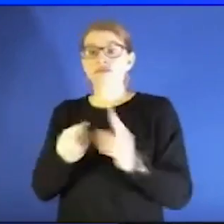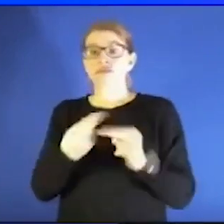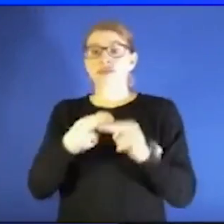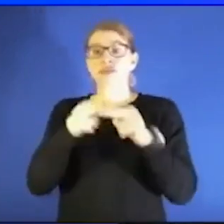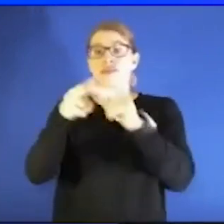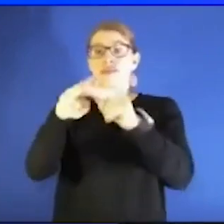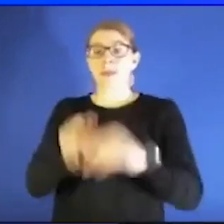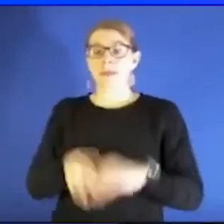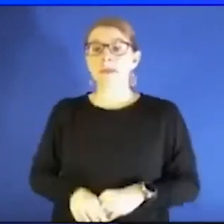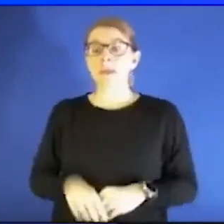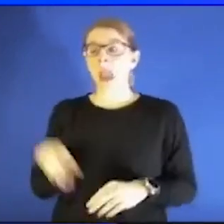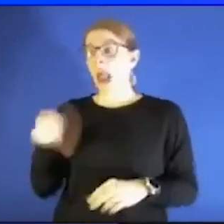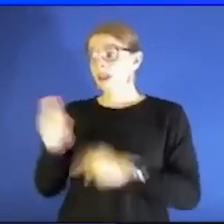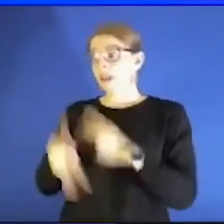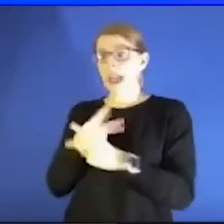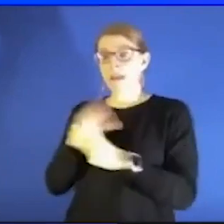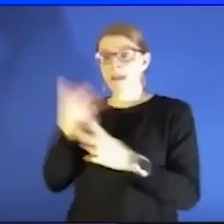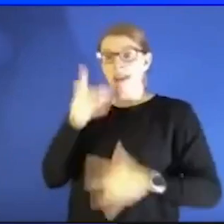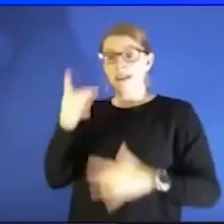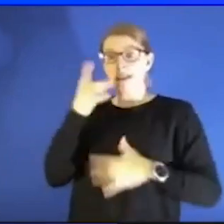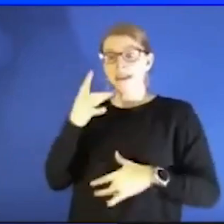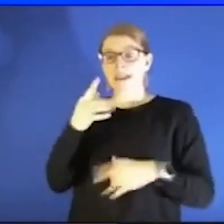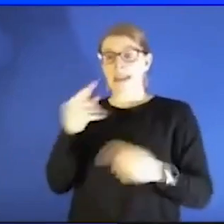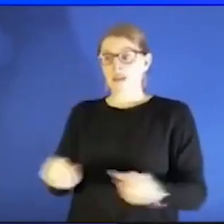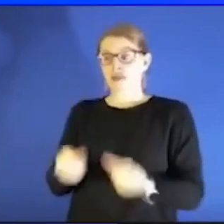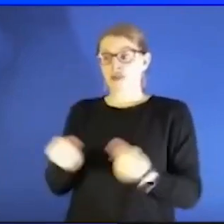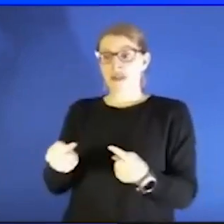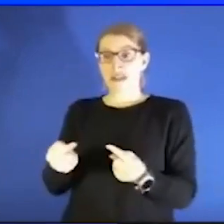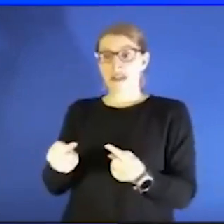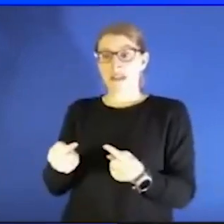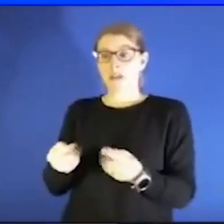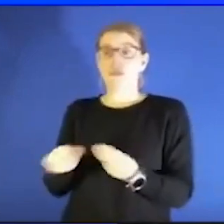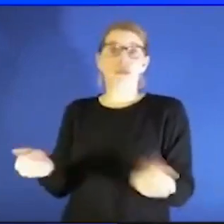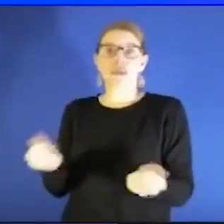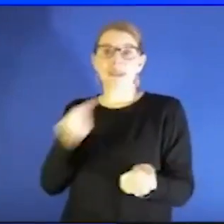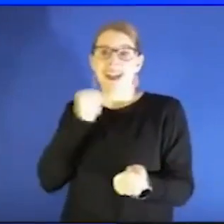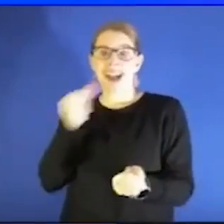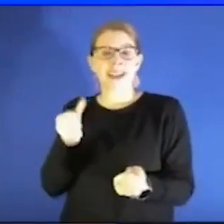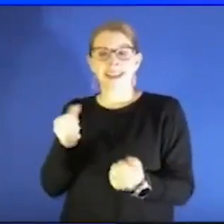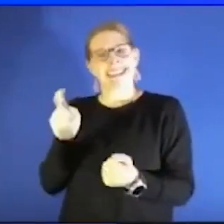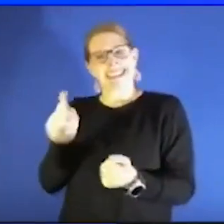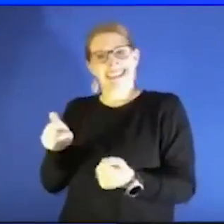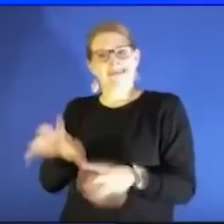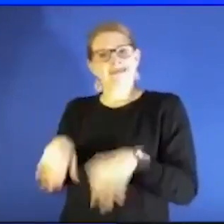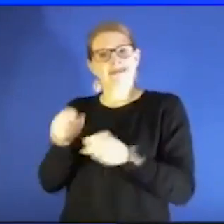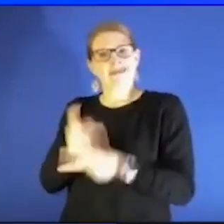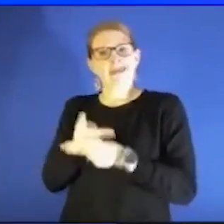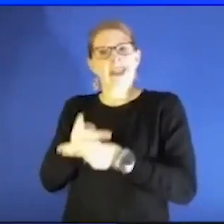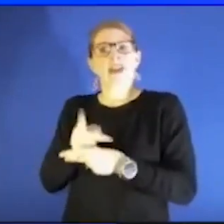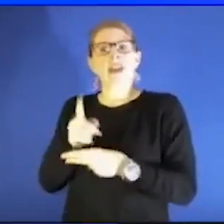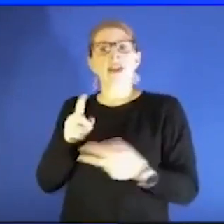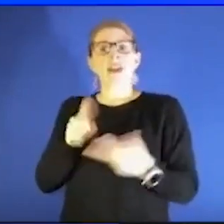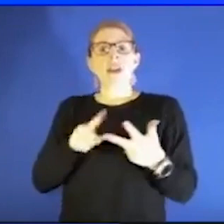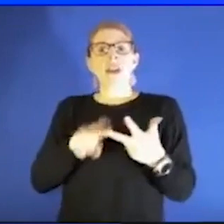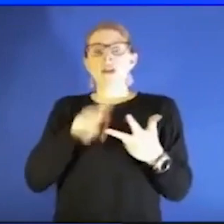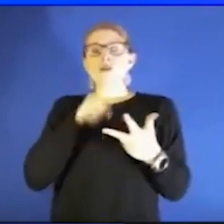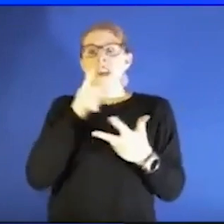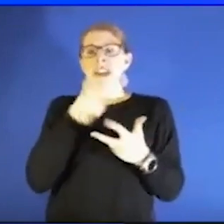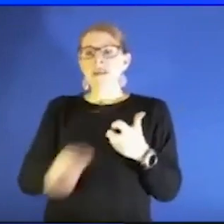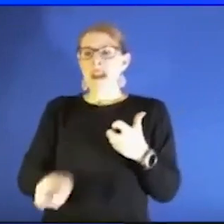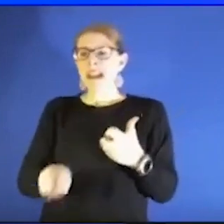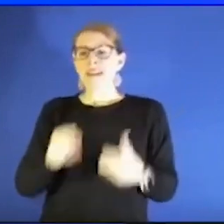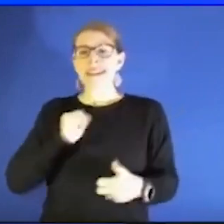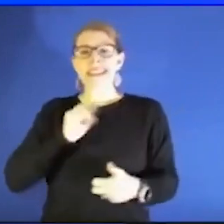Other types of illnesses and injuries don't go away, and they continue to need care. We've had really rough staffing crises because of